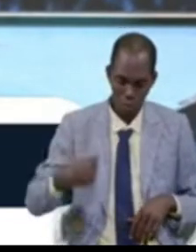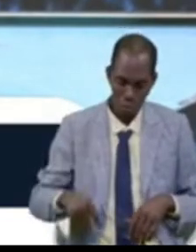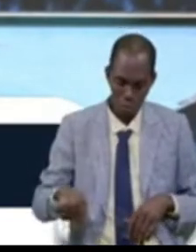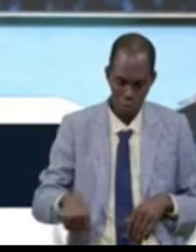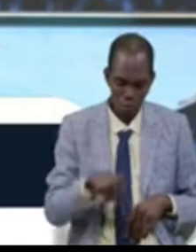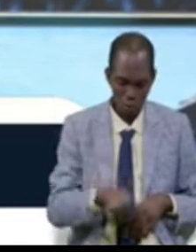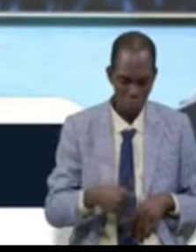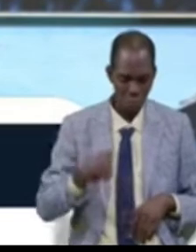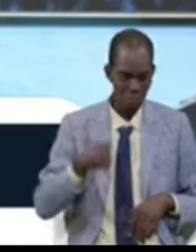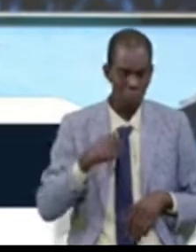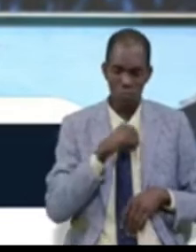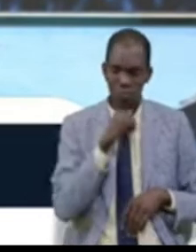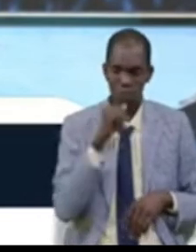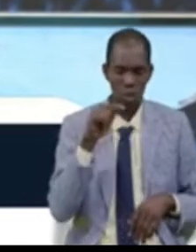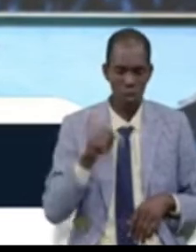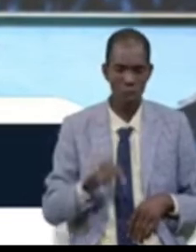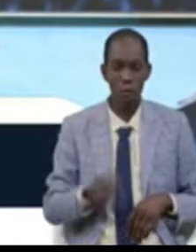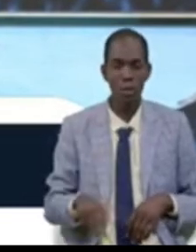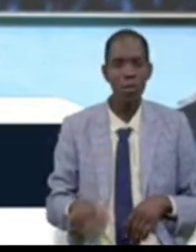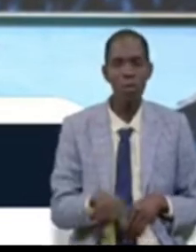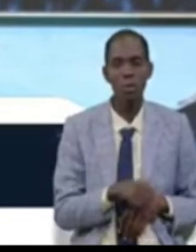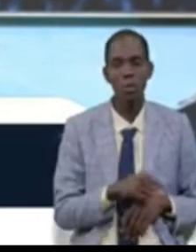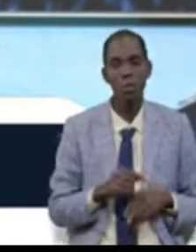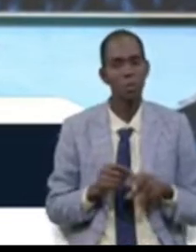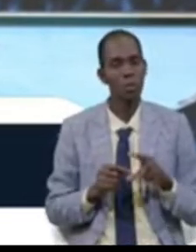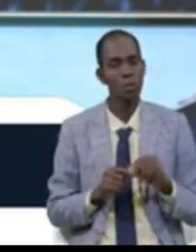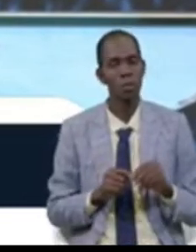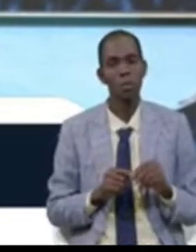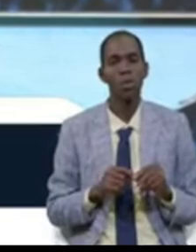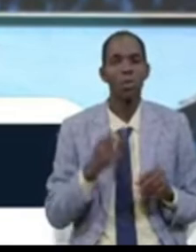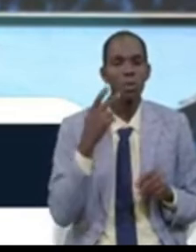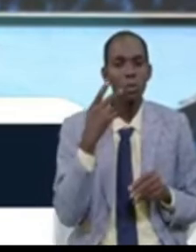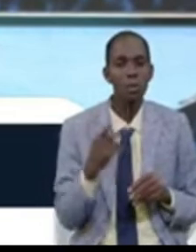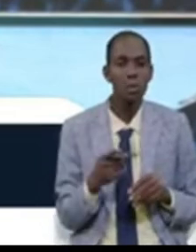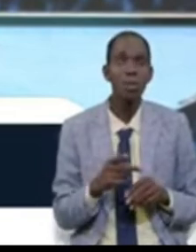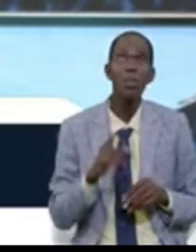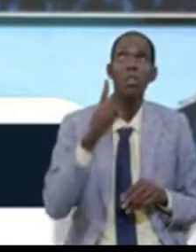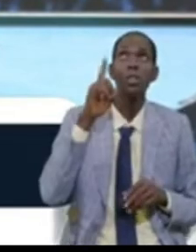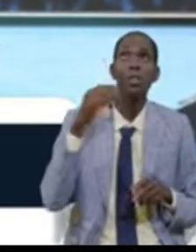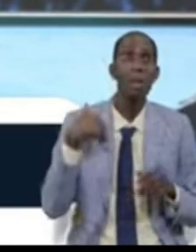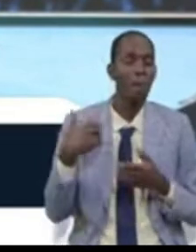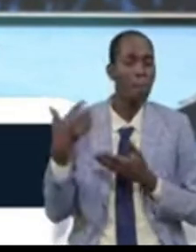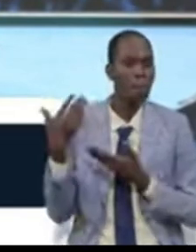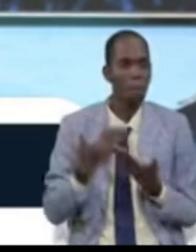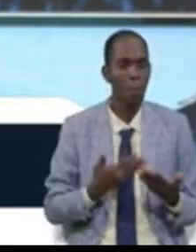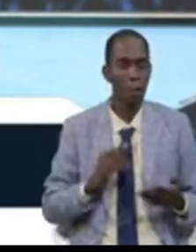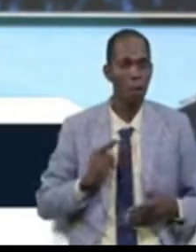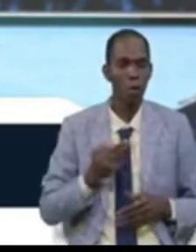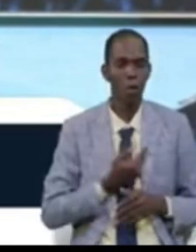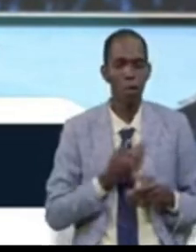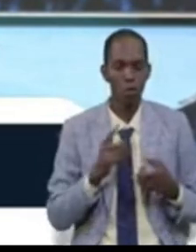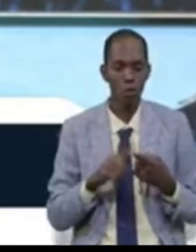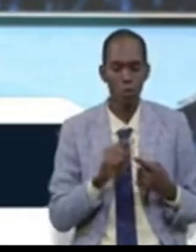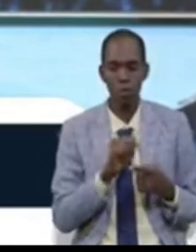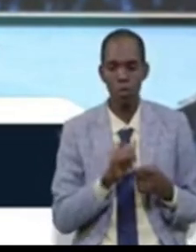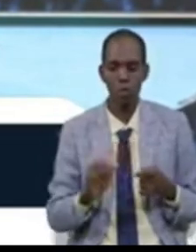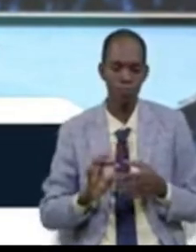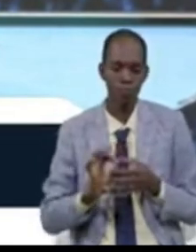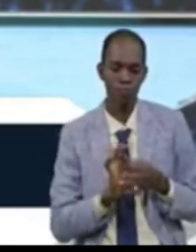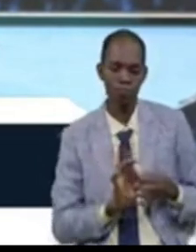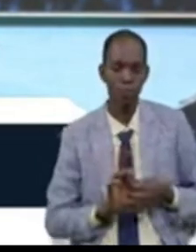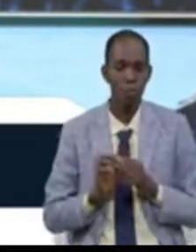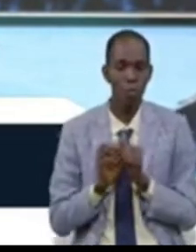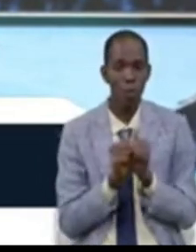no need of thee. It brings us into relationship together, and the